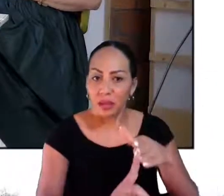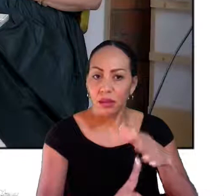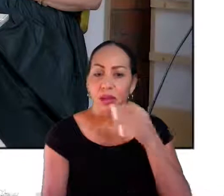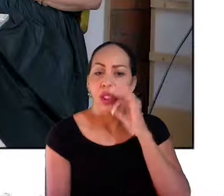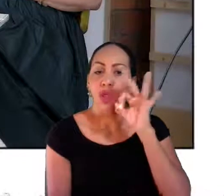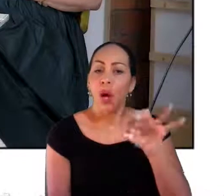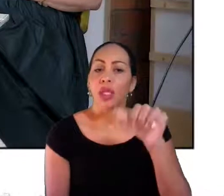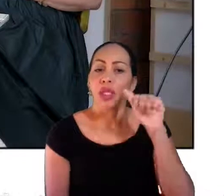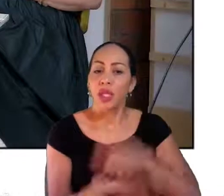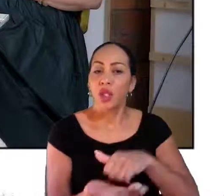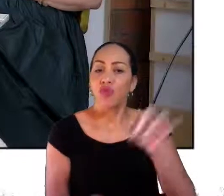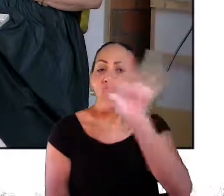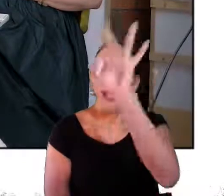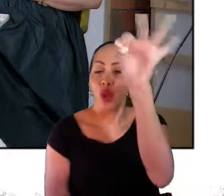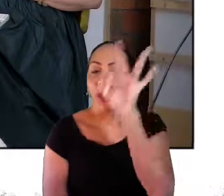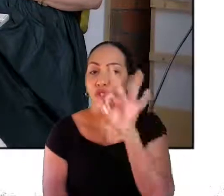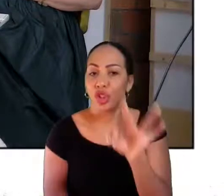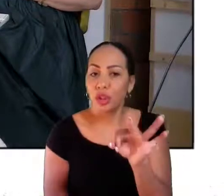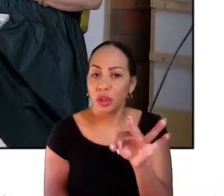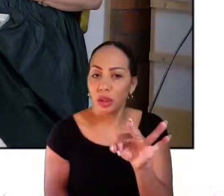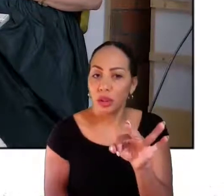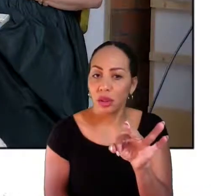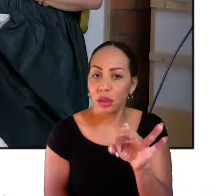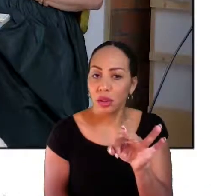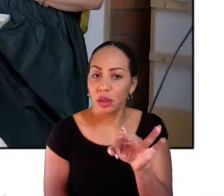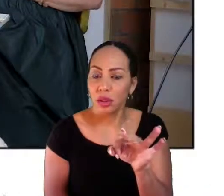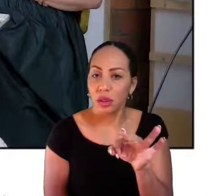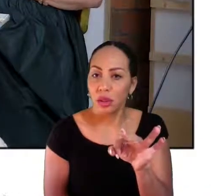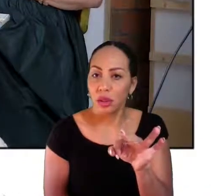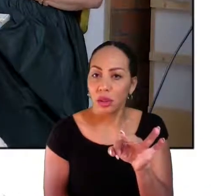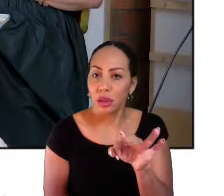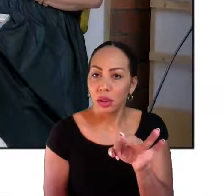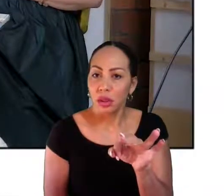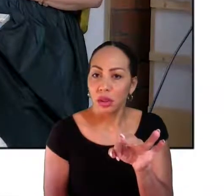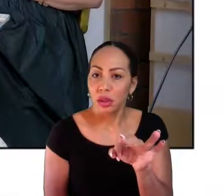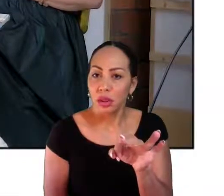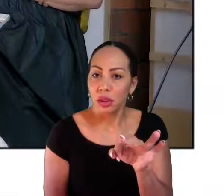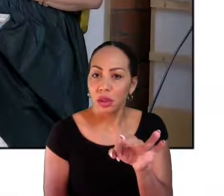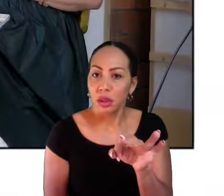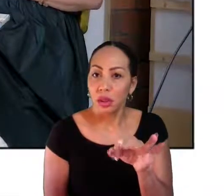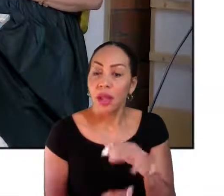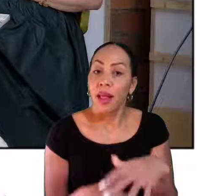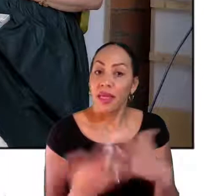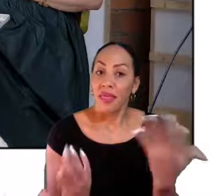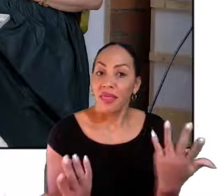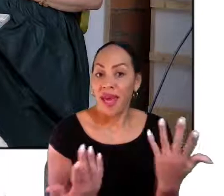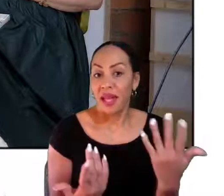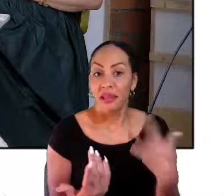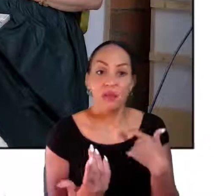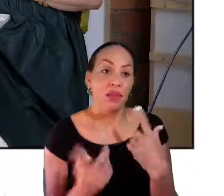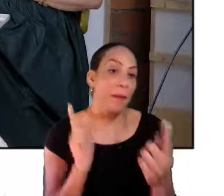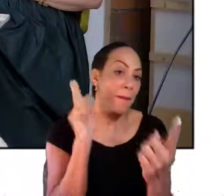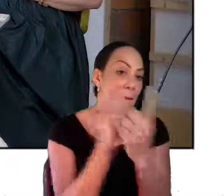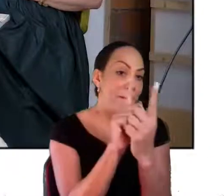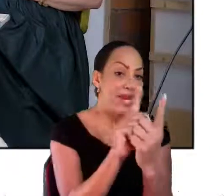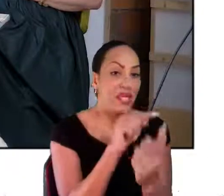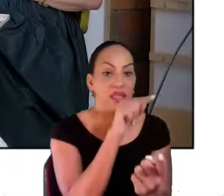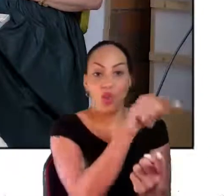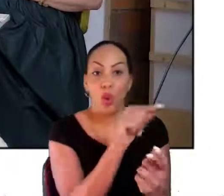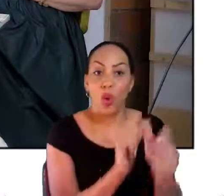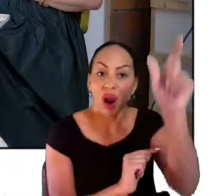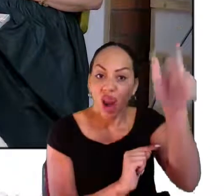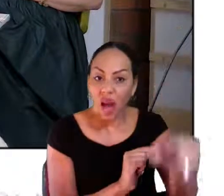them to? And go and talk to the people that you think that your work is for, and ask them really openly: does this work for you? And if it doesn't, be prepared